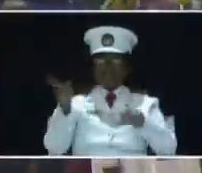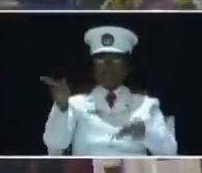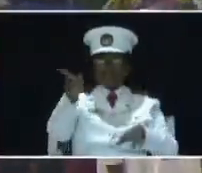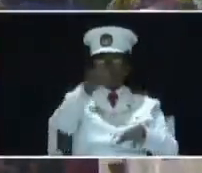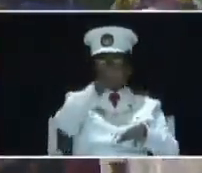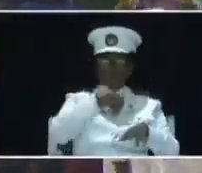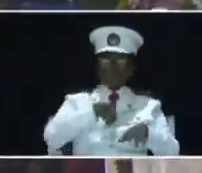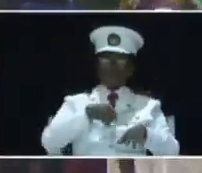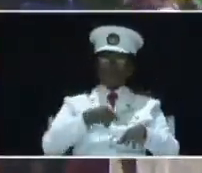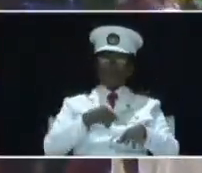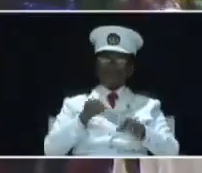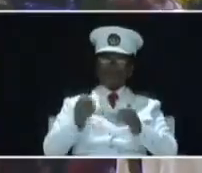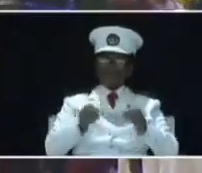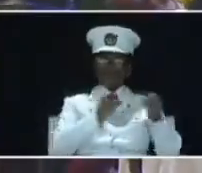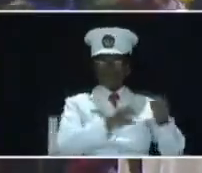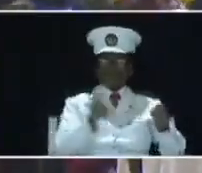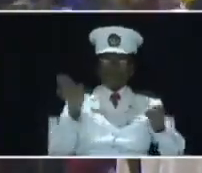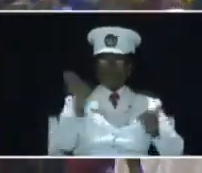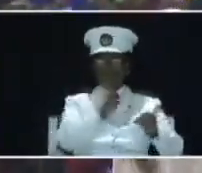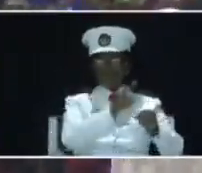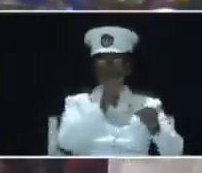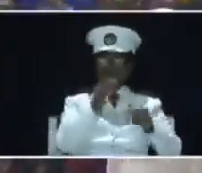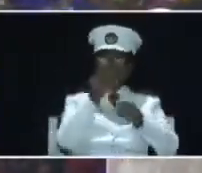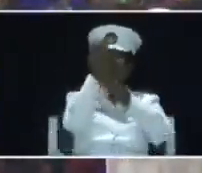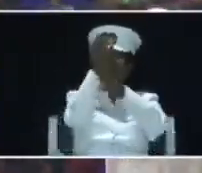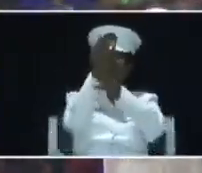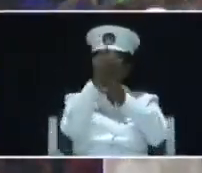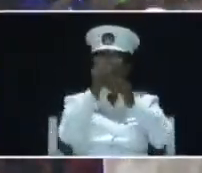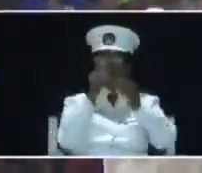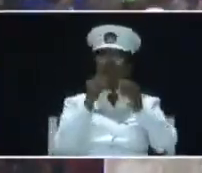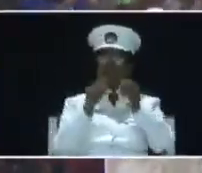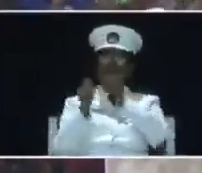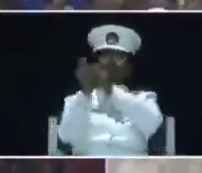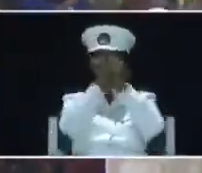Now put your hands together for the Almighty God. Put your hands.